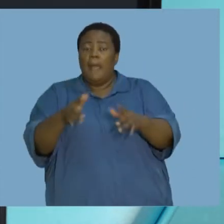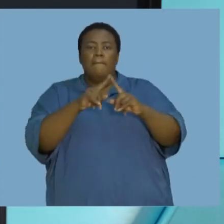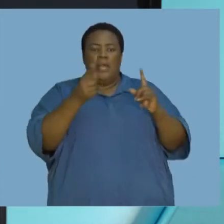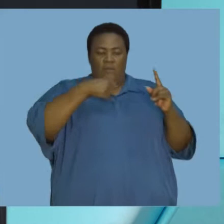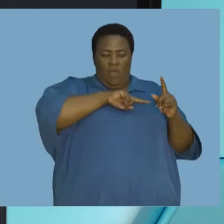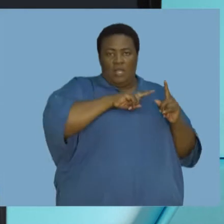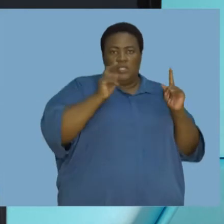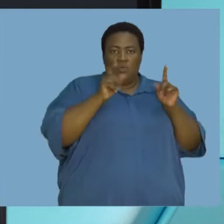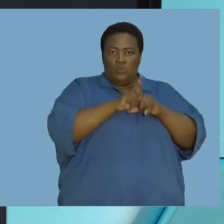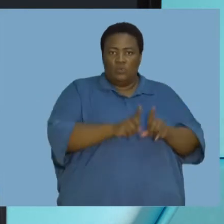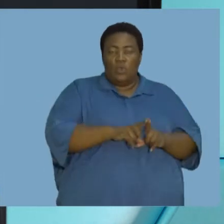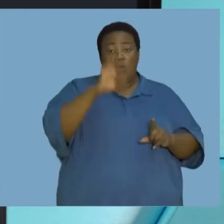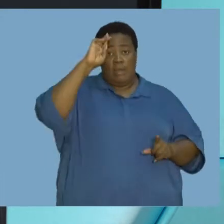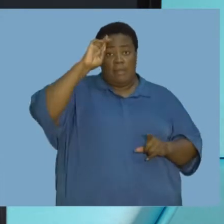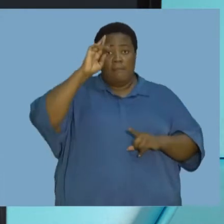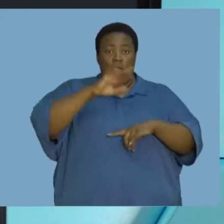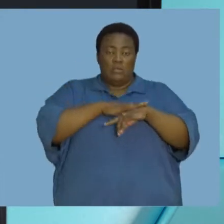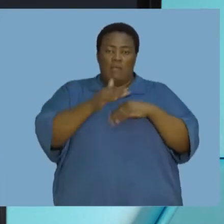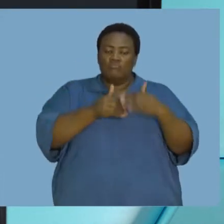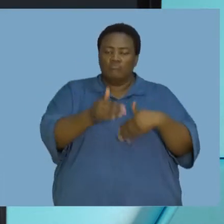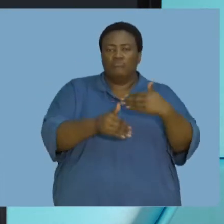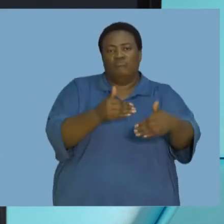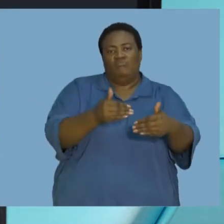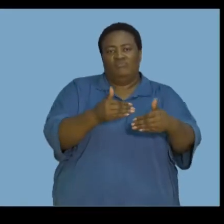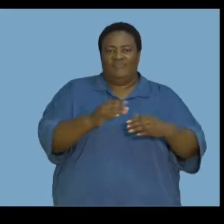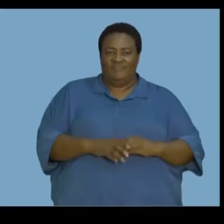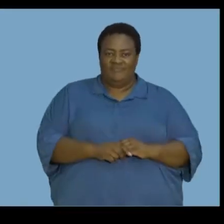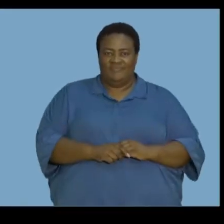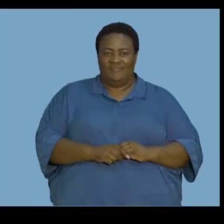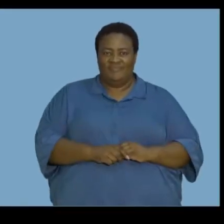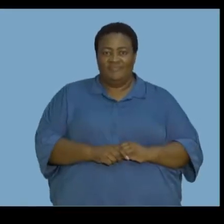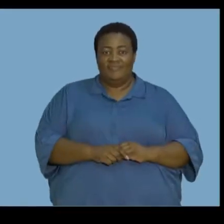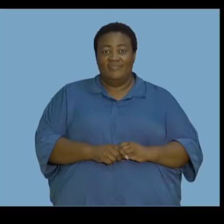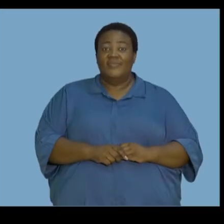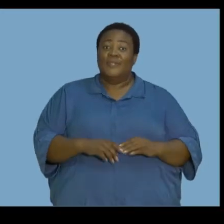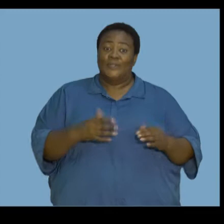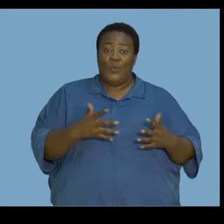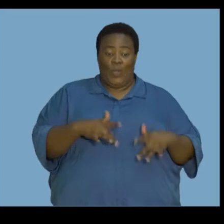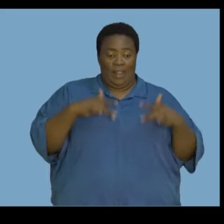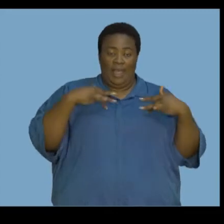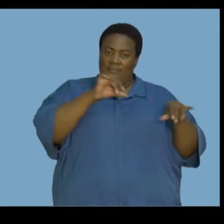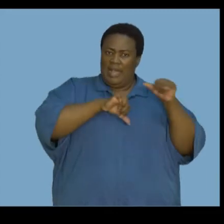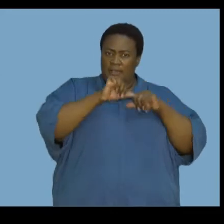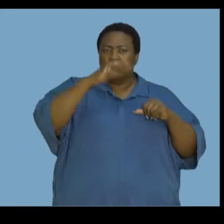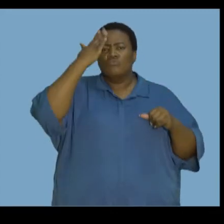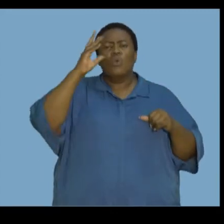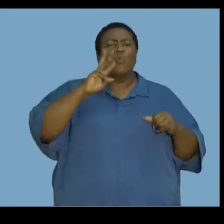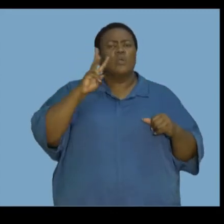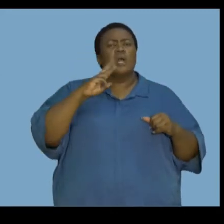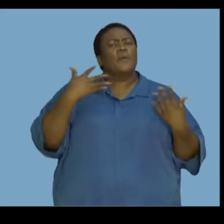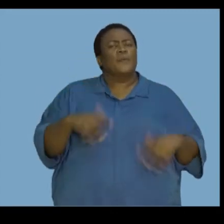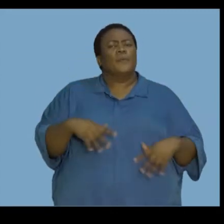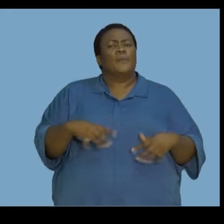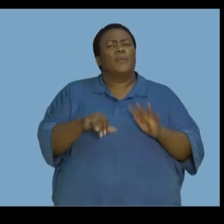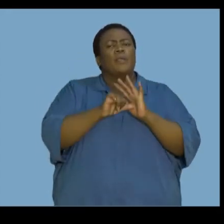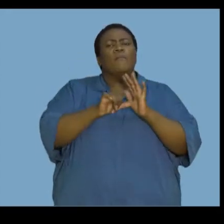remember that as we get through to this lesson. So in life sciences, we know that water has a significantly important